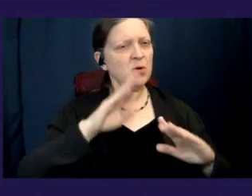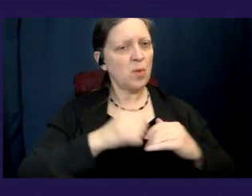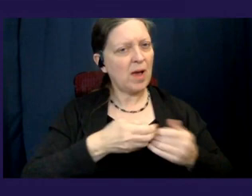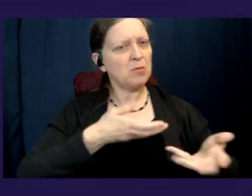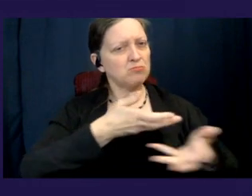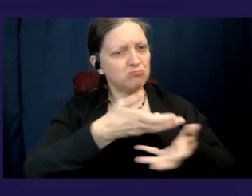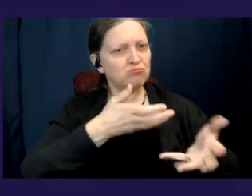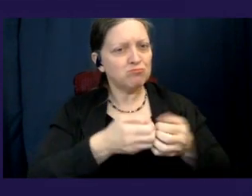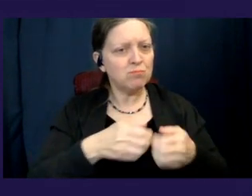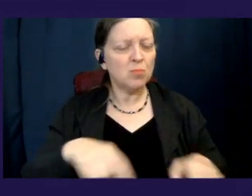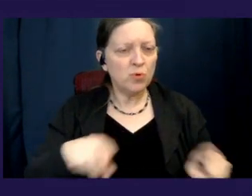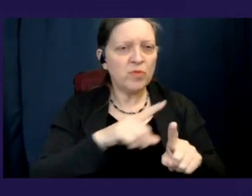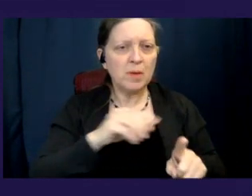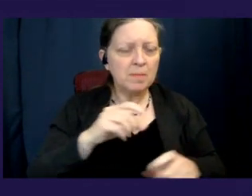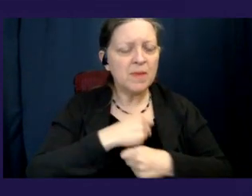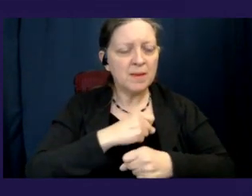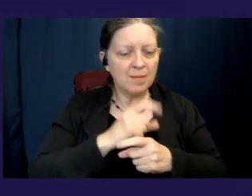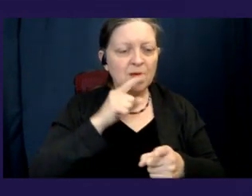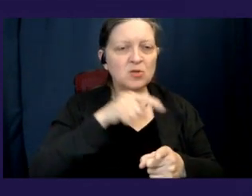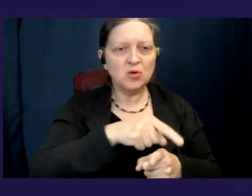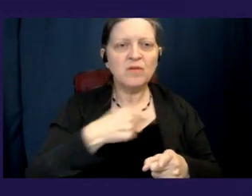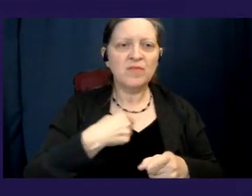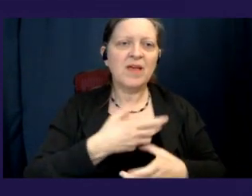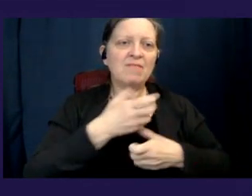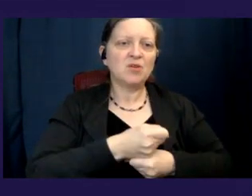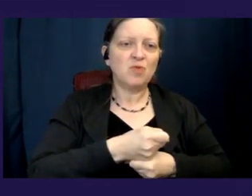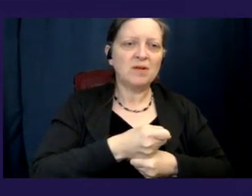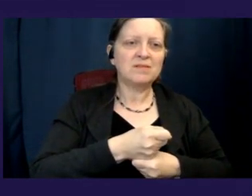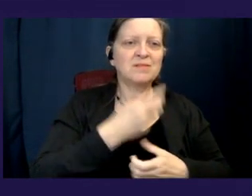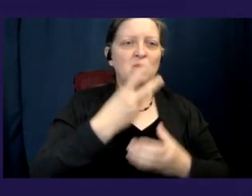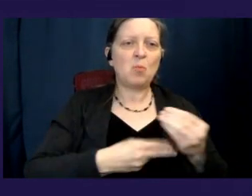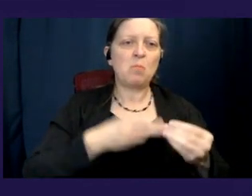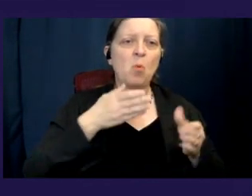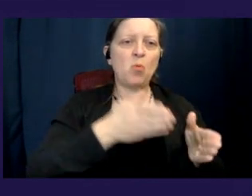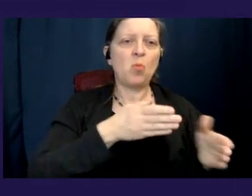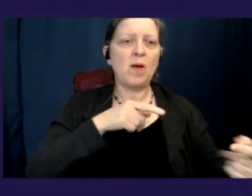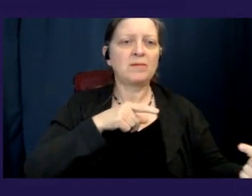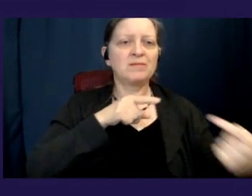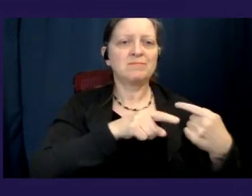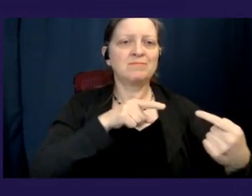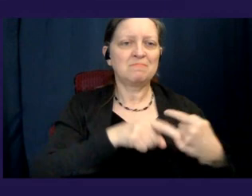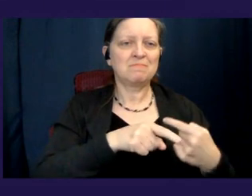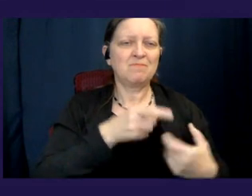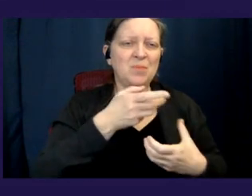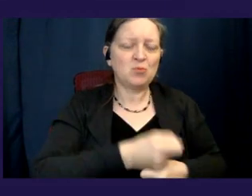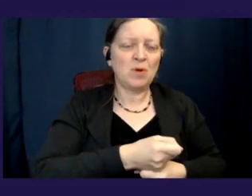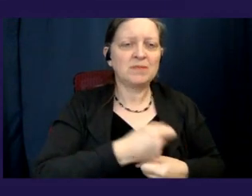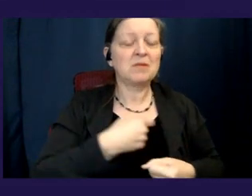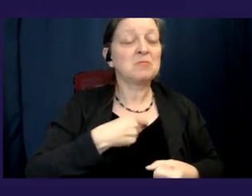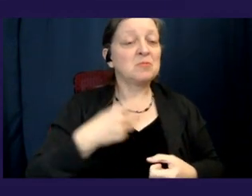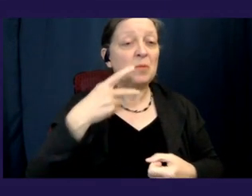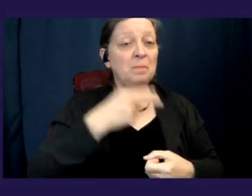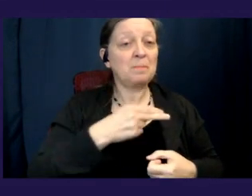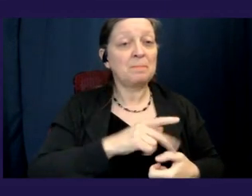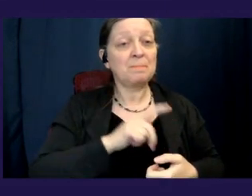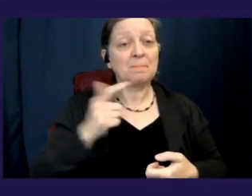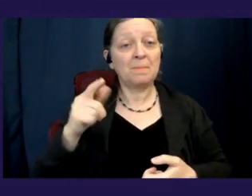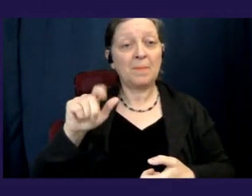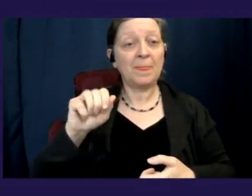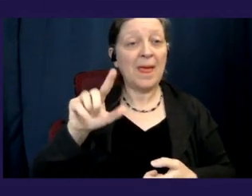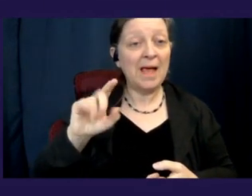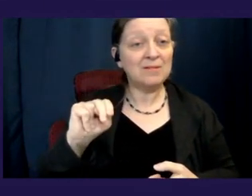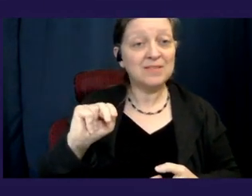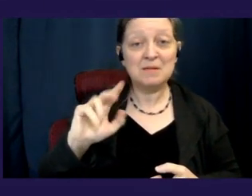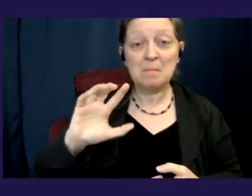that there's trust and going in both directions. So I think I'm gonna stop there, and Allison, I'm gonna pass it back to you. Yeah, thanks so